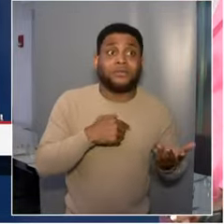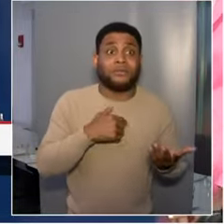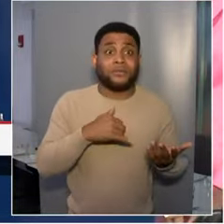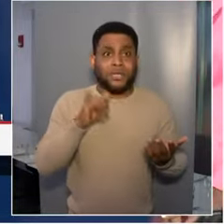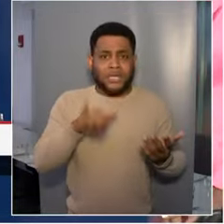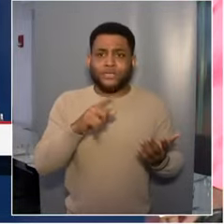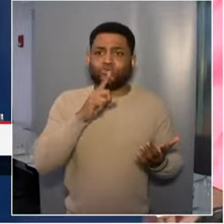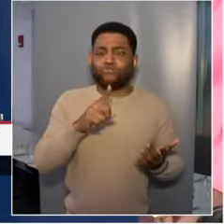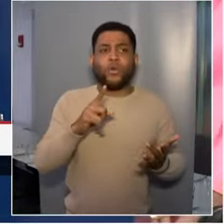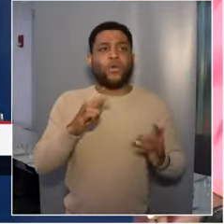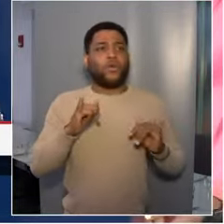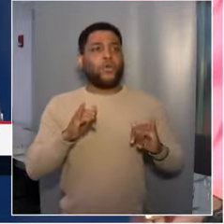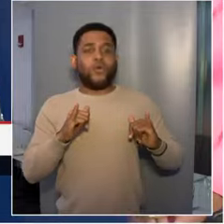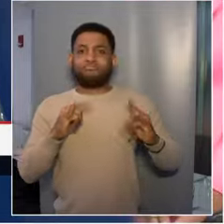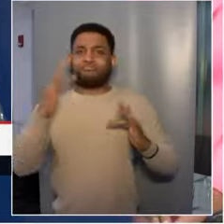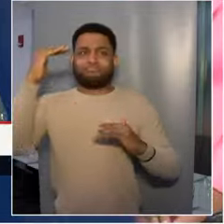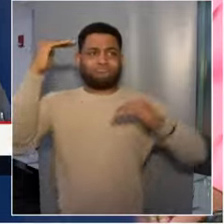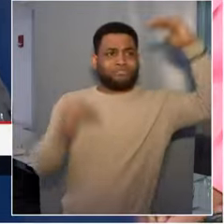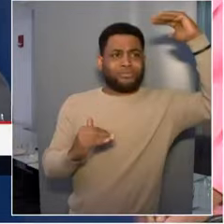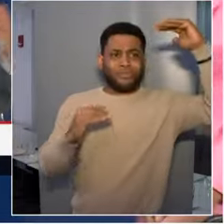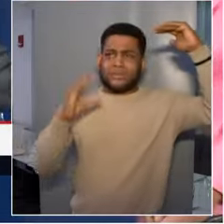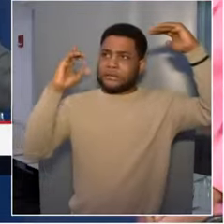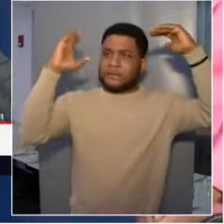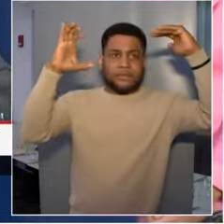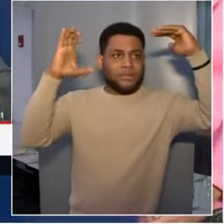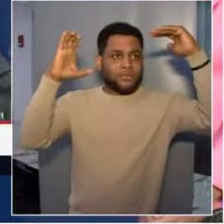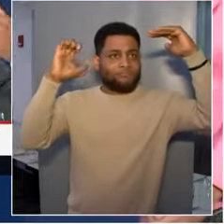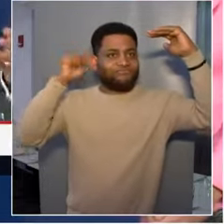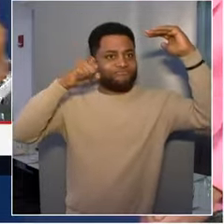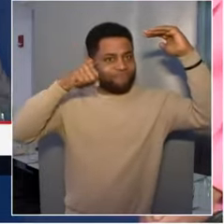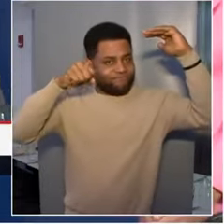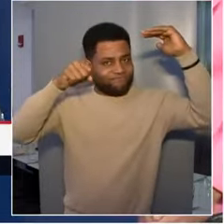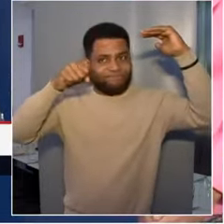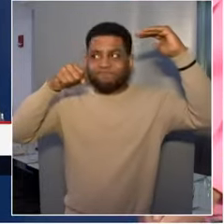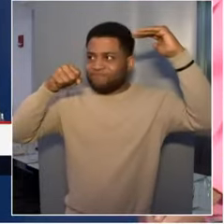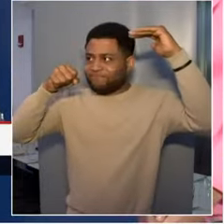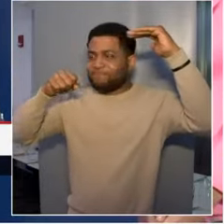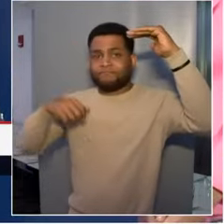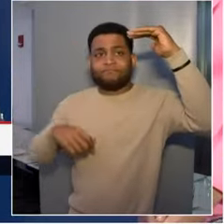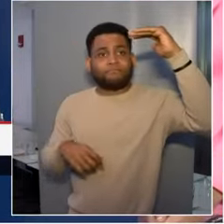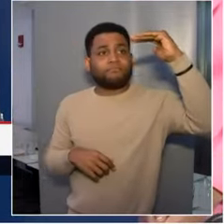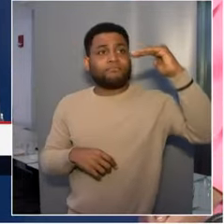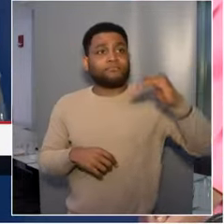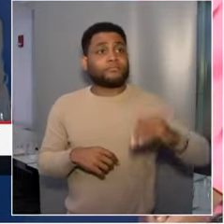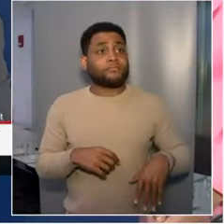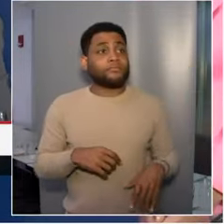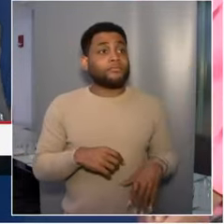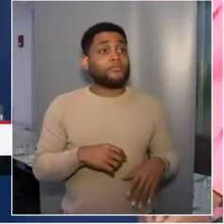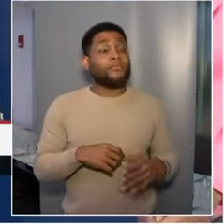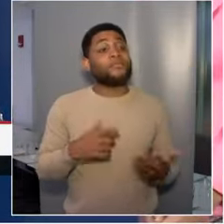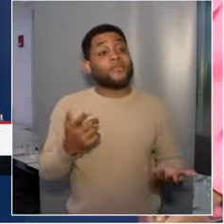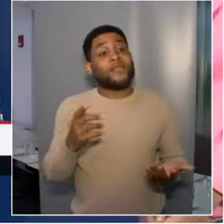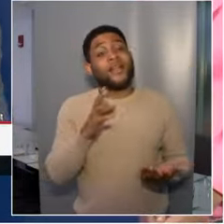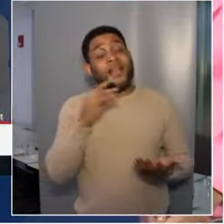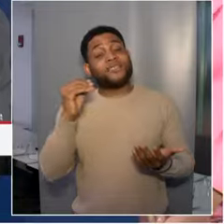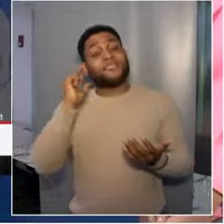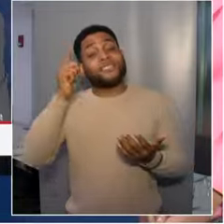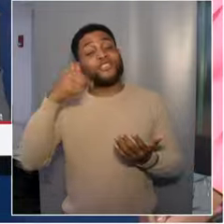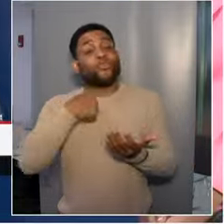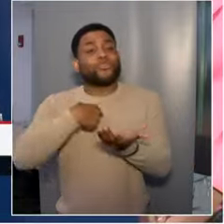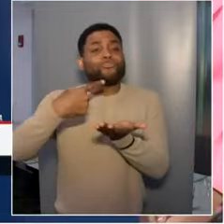us. And then getting more space and all the things that we talked about. But there wasn't a aha moment.